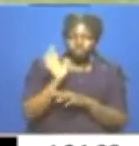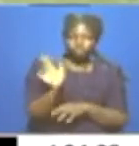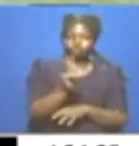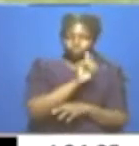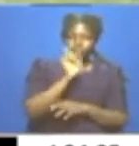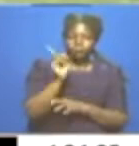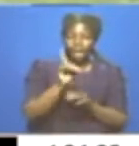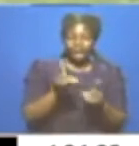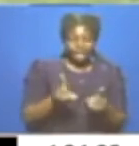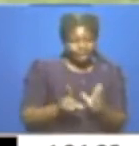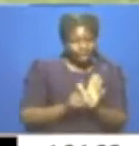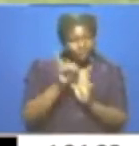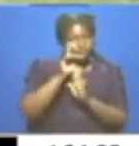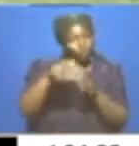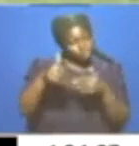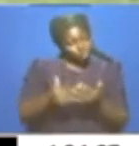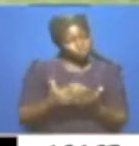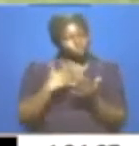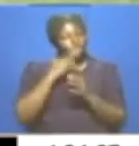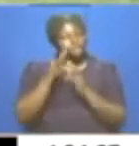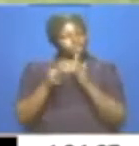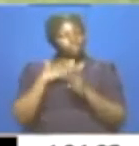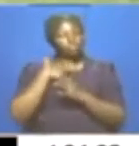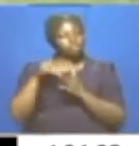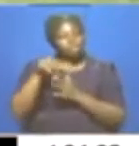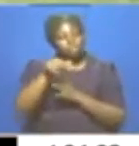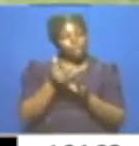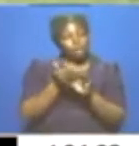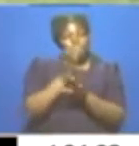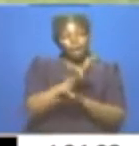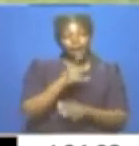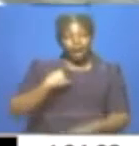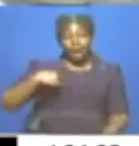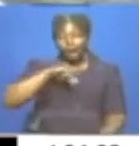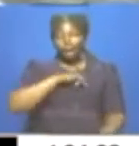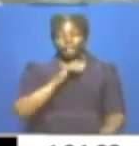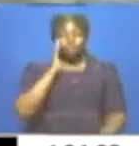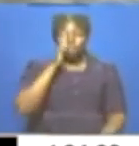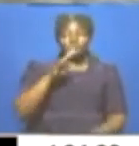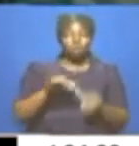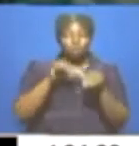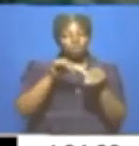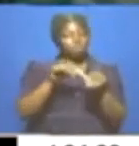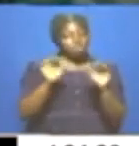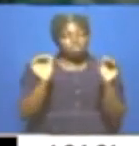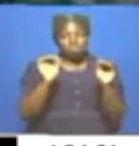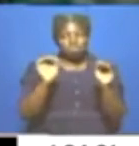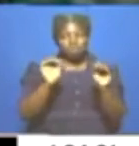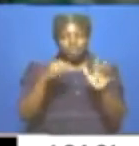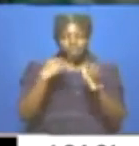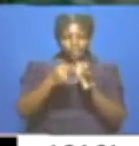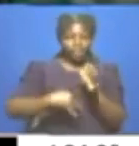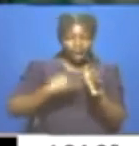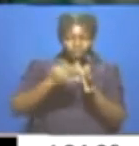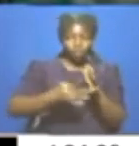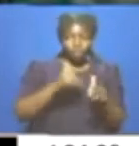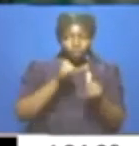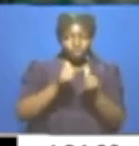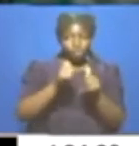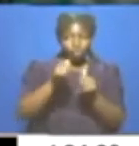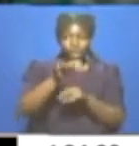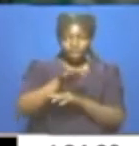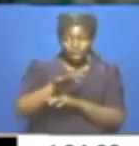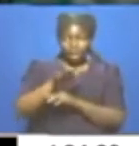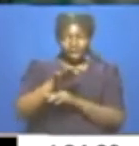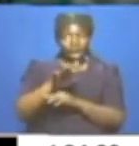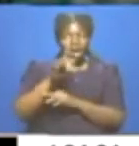they want compensation, then we will not be able to proceed in that line. Millers who are set based in Nyatike hoping to tap into